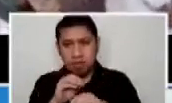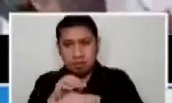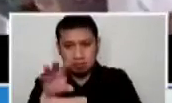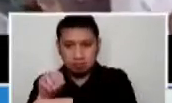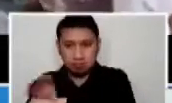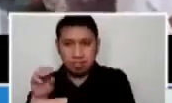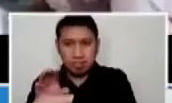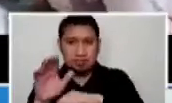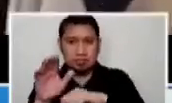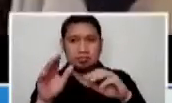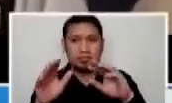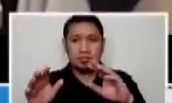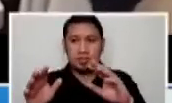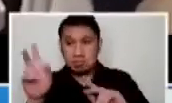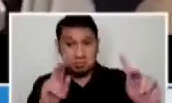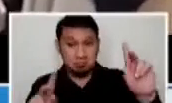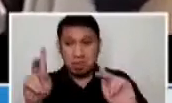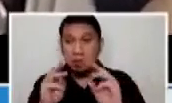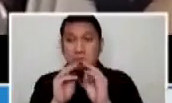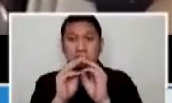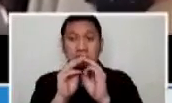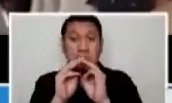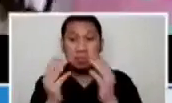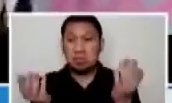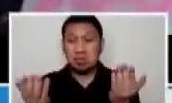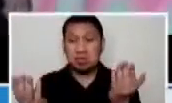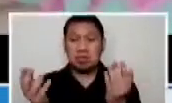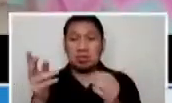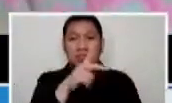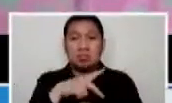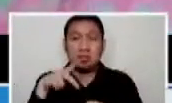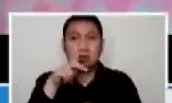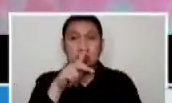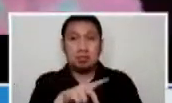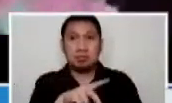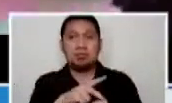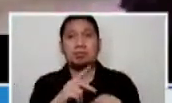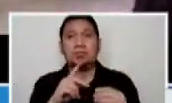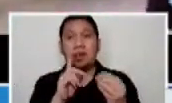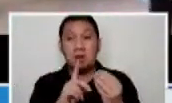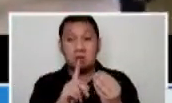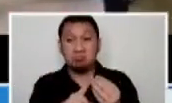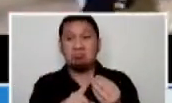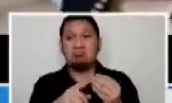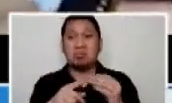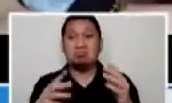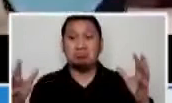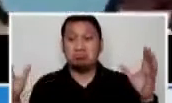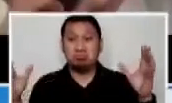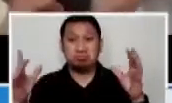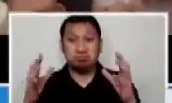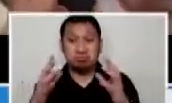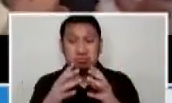long night prayers, the Tarawih and the Tahajjud during Laylatul